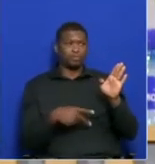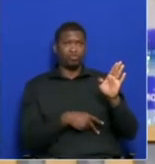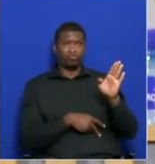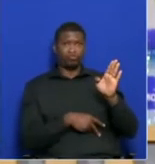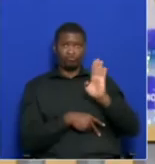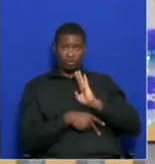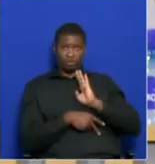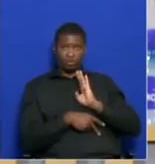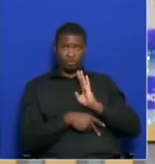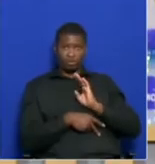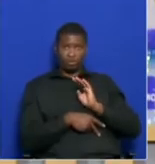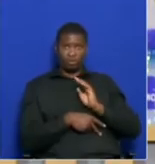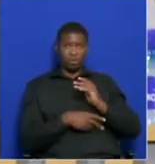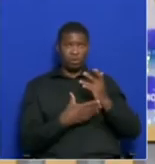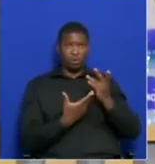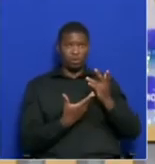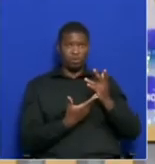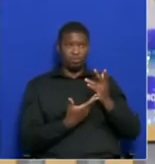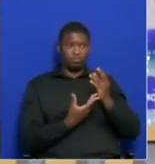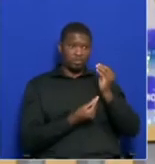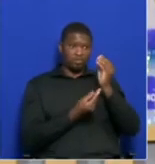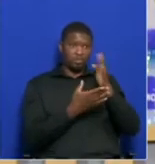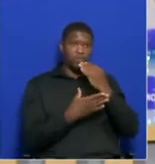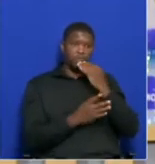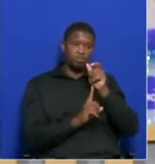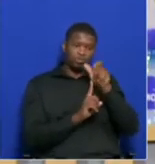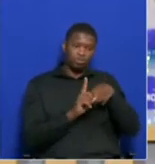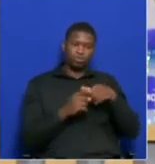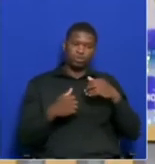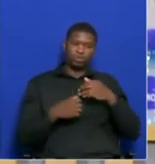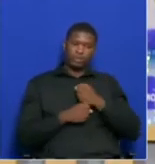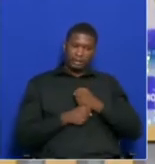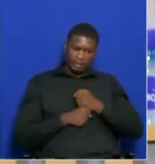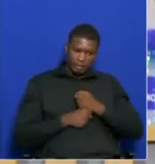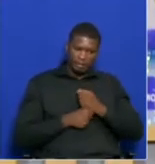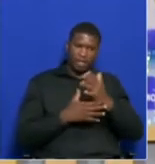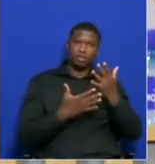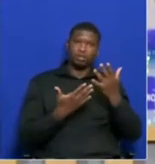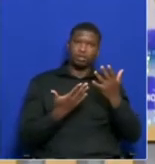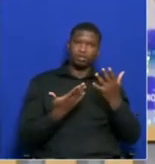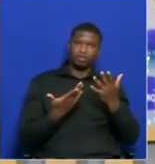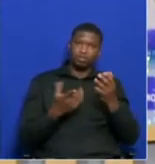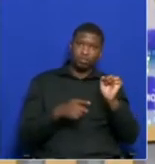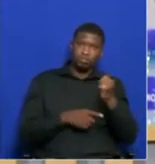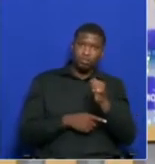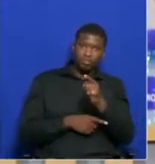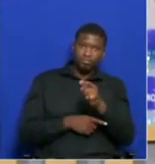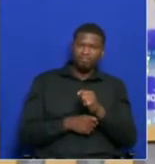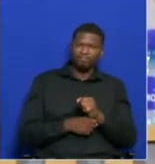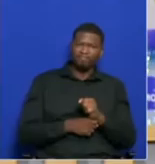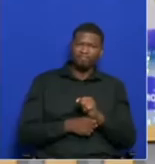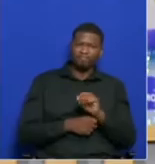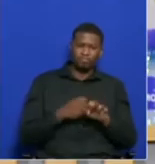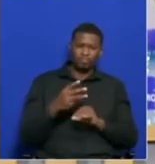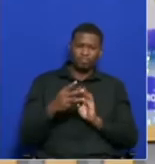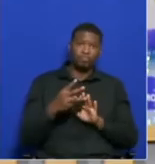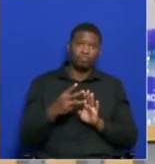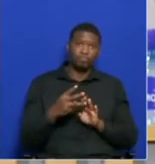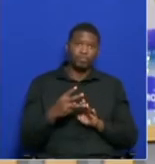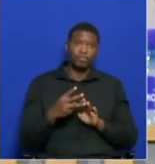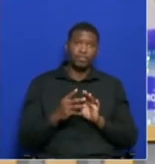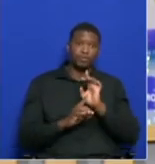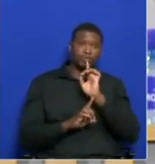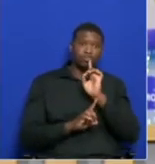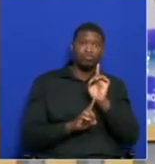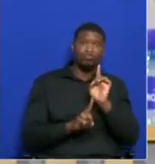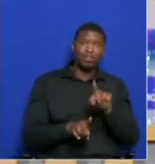ad hoc services in question. The instruction was issued without observing the